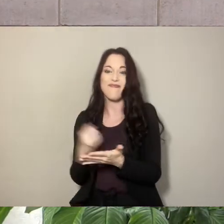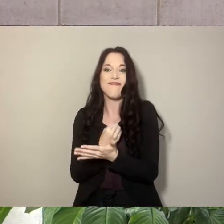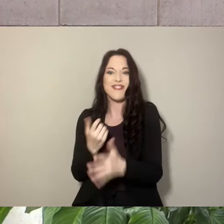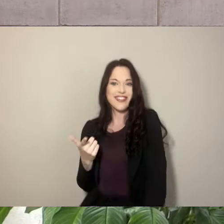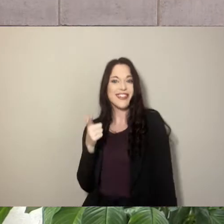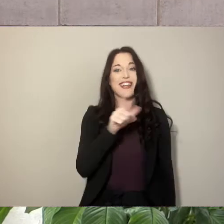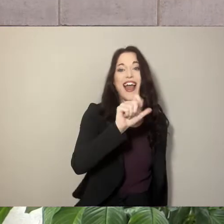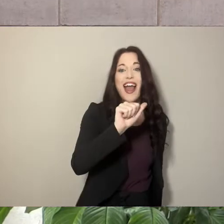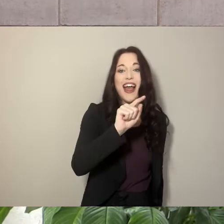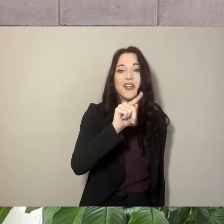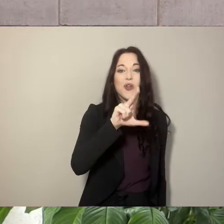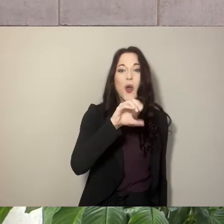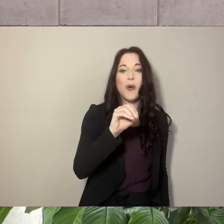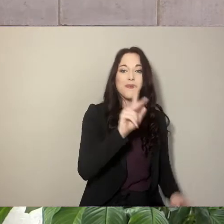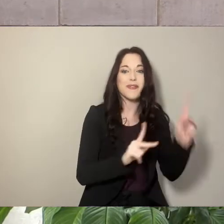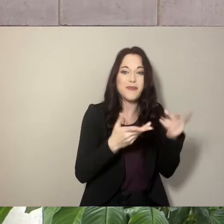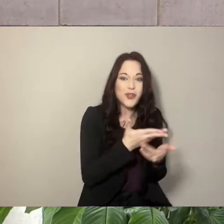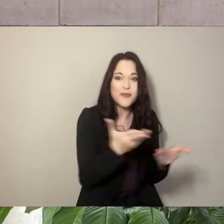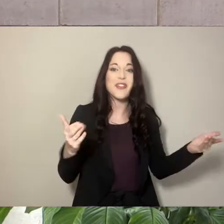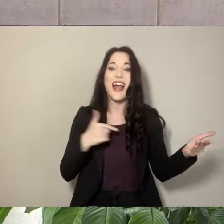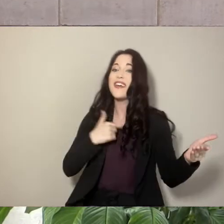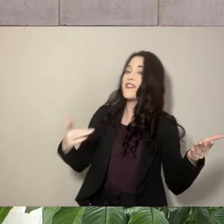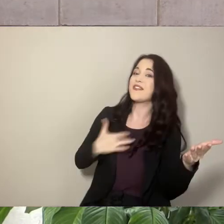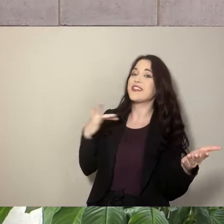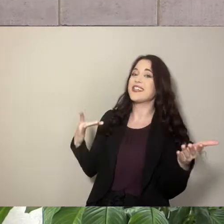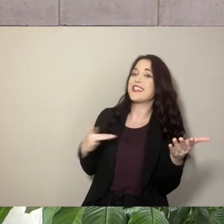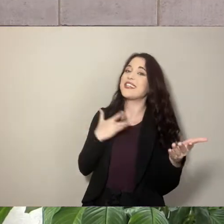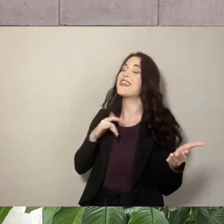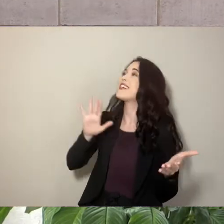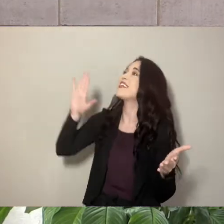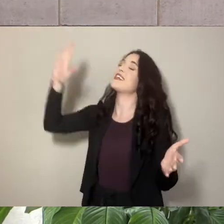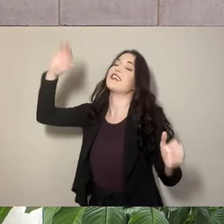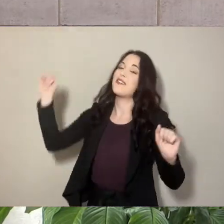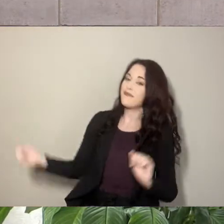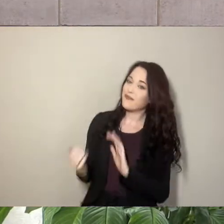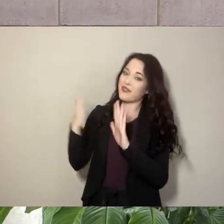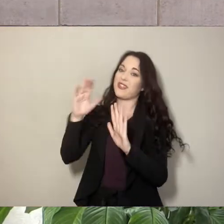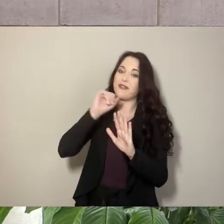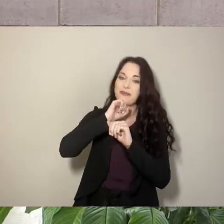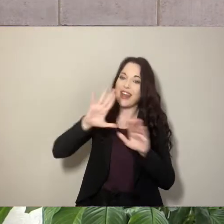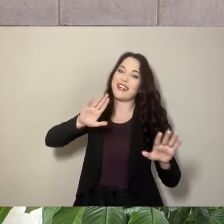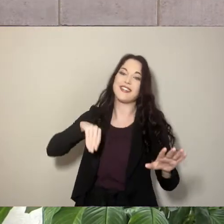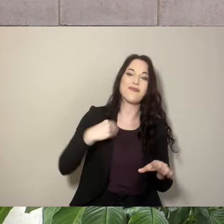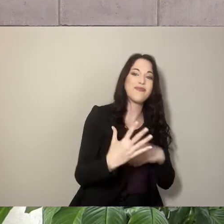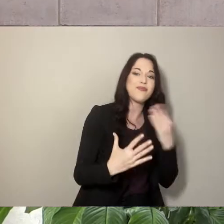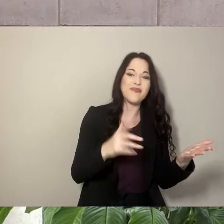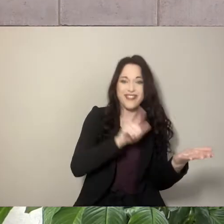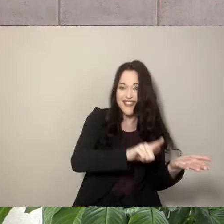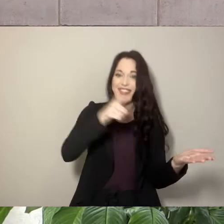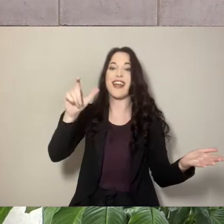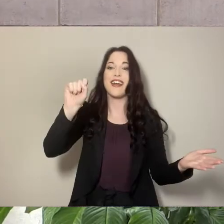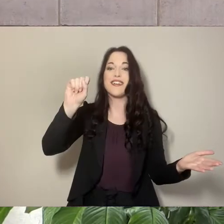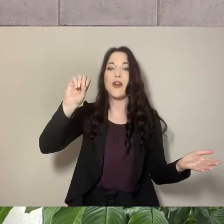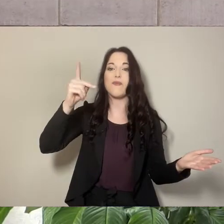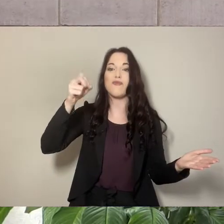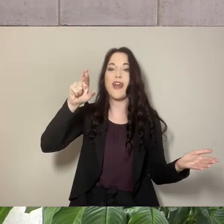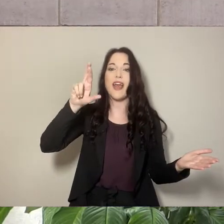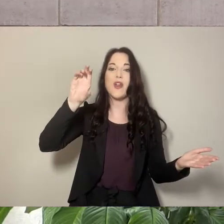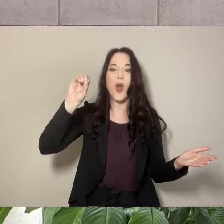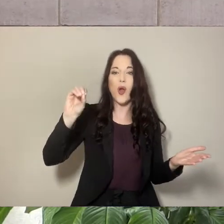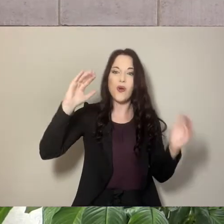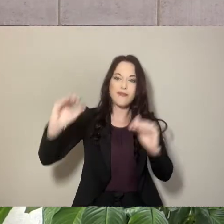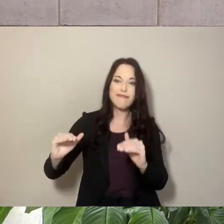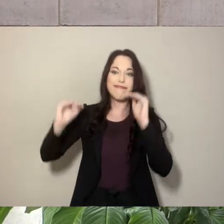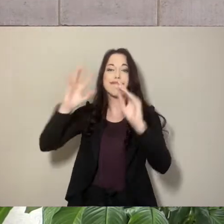can feel the presence of the Lord. And I'm gonna get my blessing. Sopranos, here's your part. I can feel